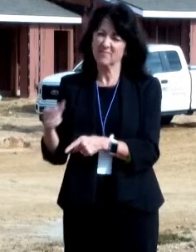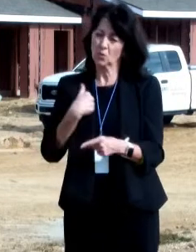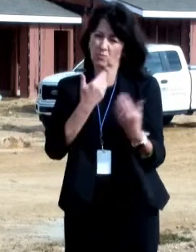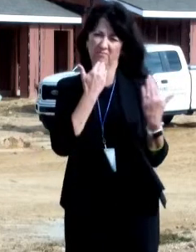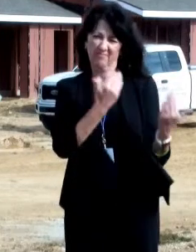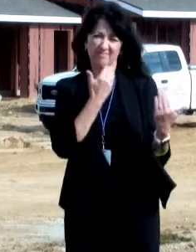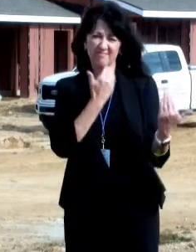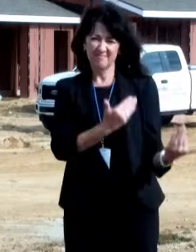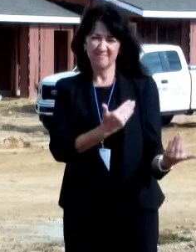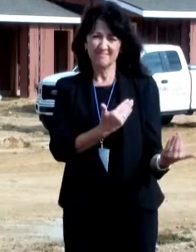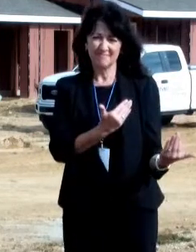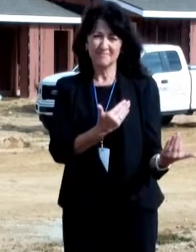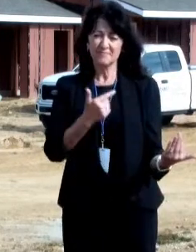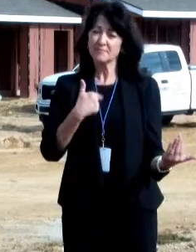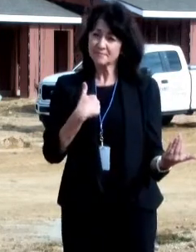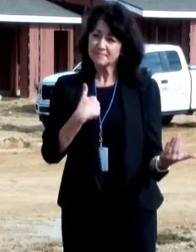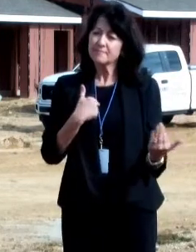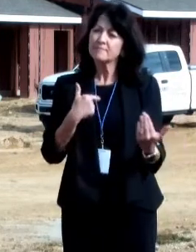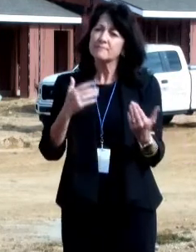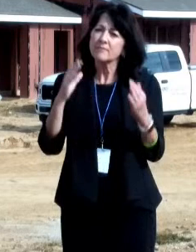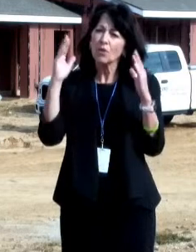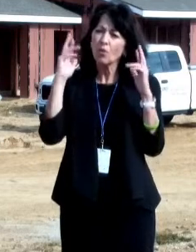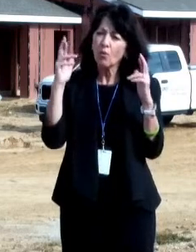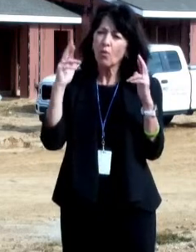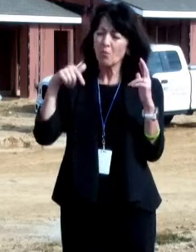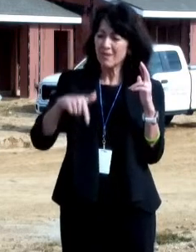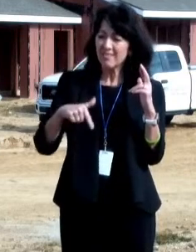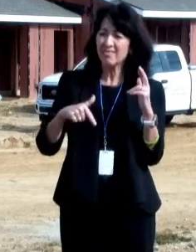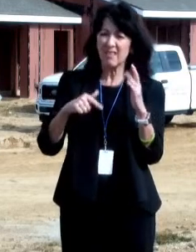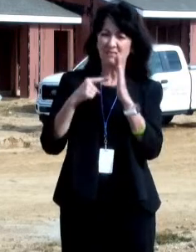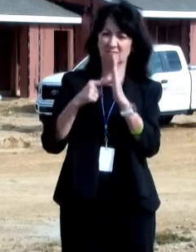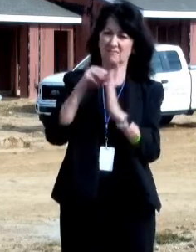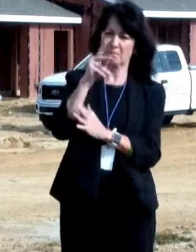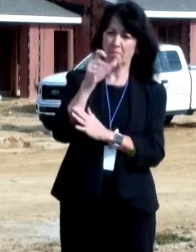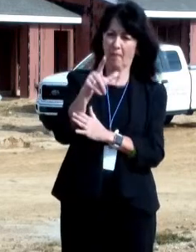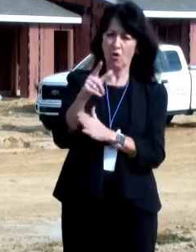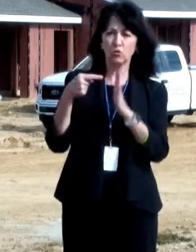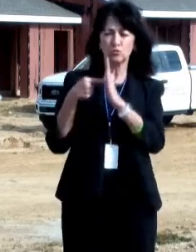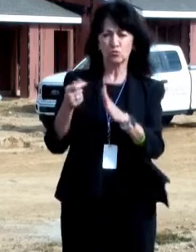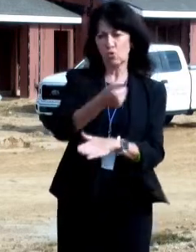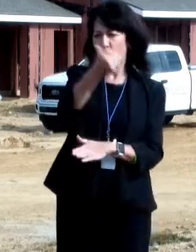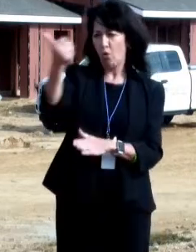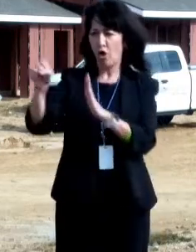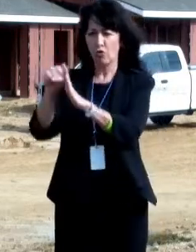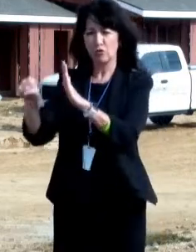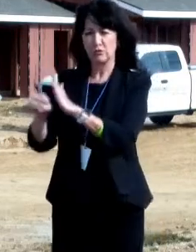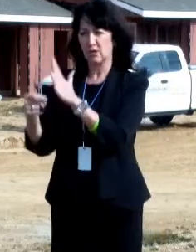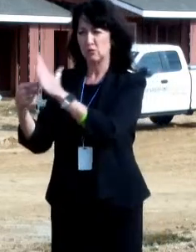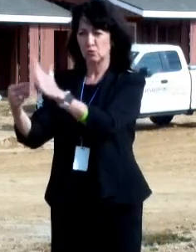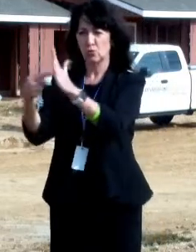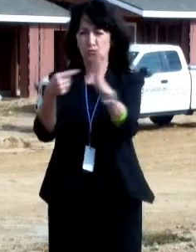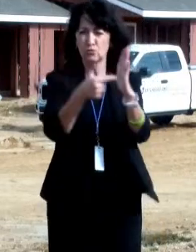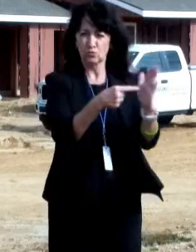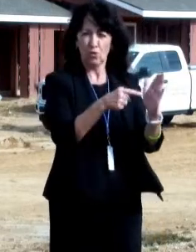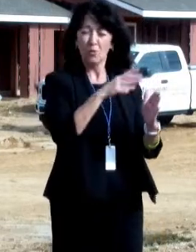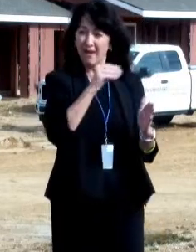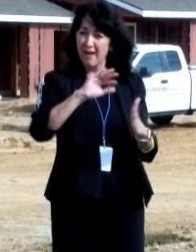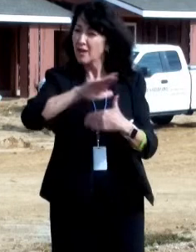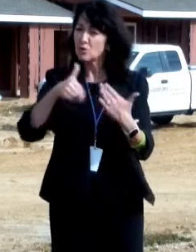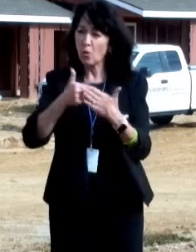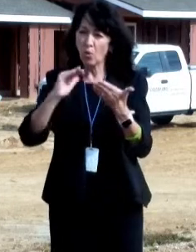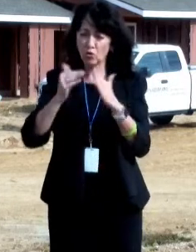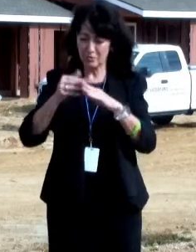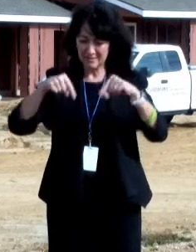hope that this is a model, not just for the country, but for the rest of Delaware. All communities in Delaware,